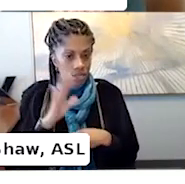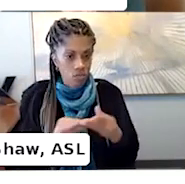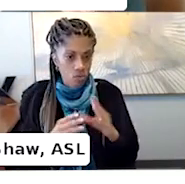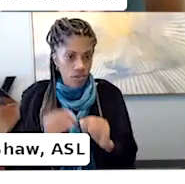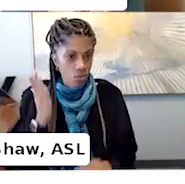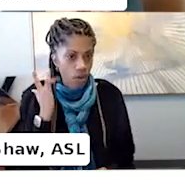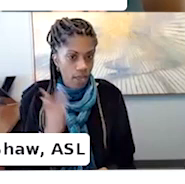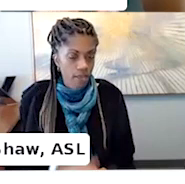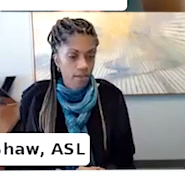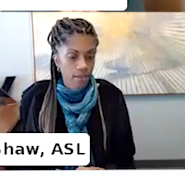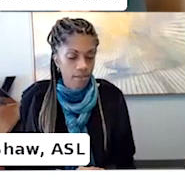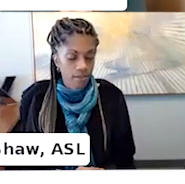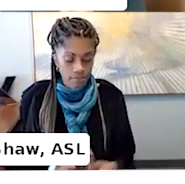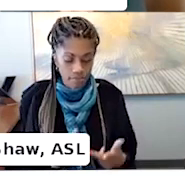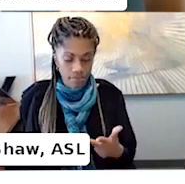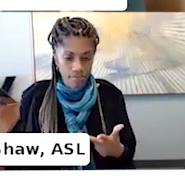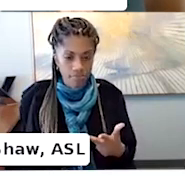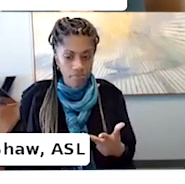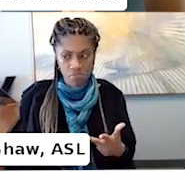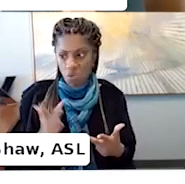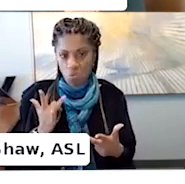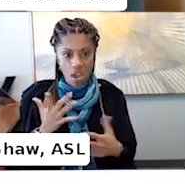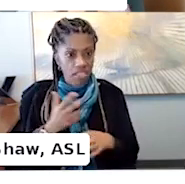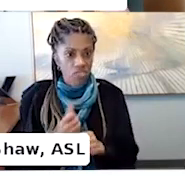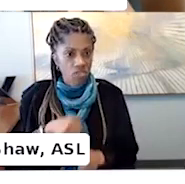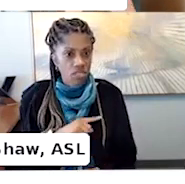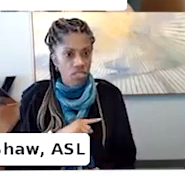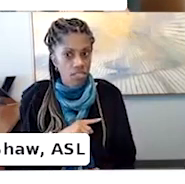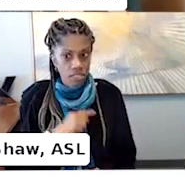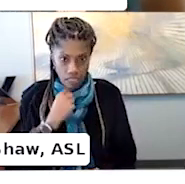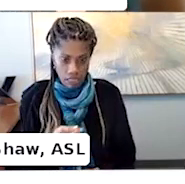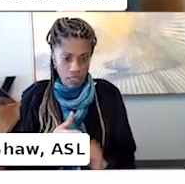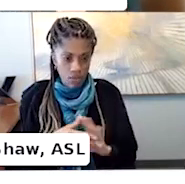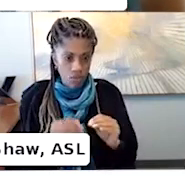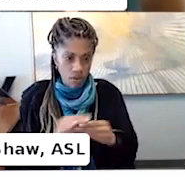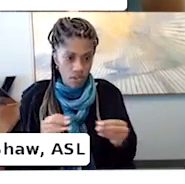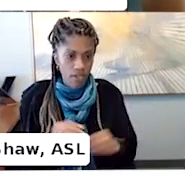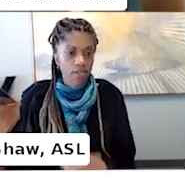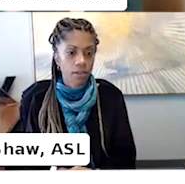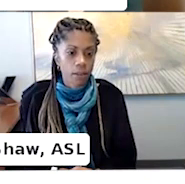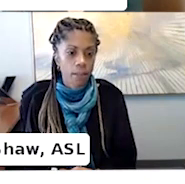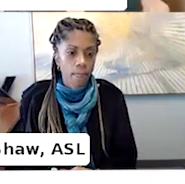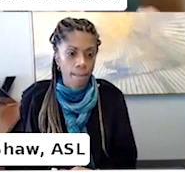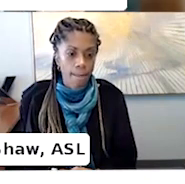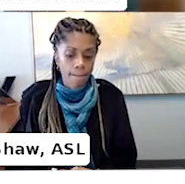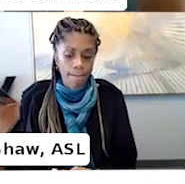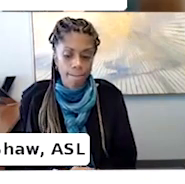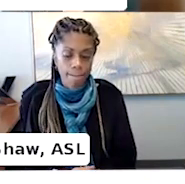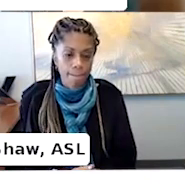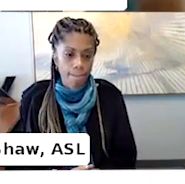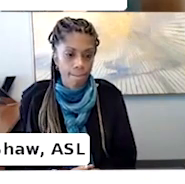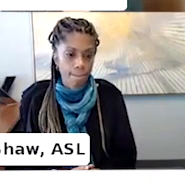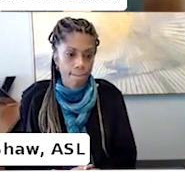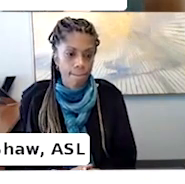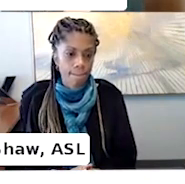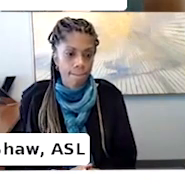Why should they trust us? And why is it meaningful for them to share that story? And so I want to ground this in example. So I'm going to share with y'all a